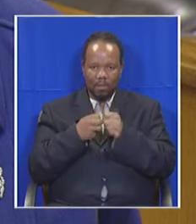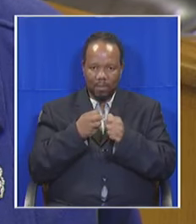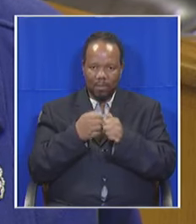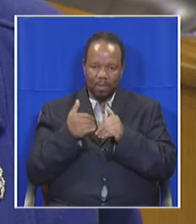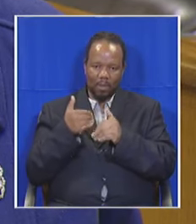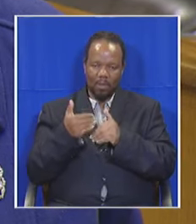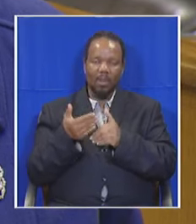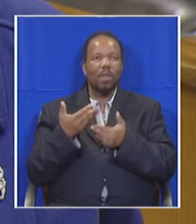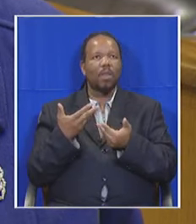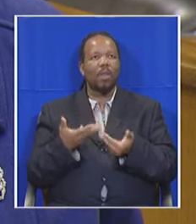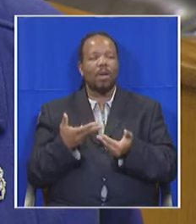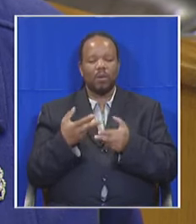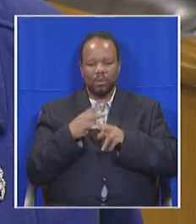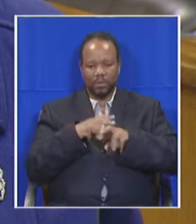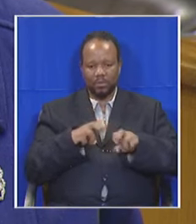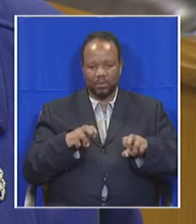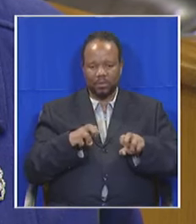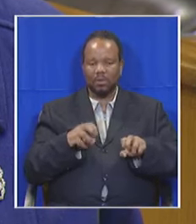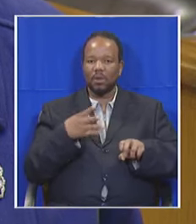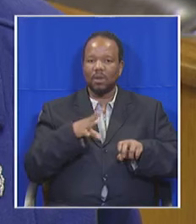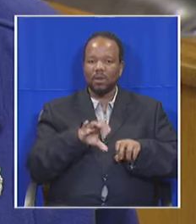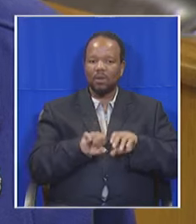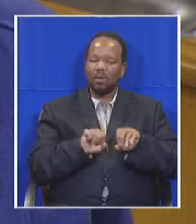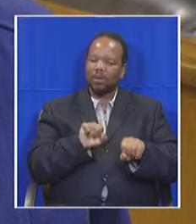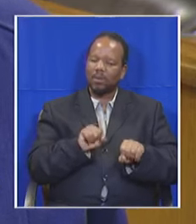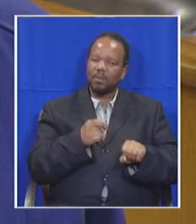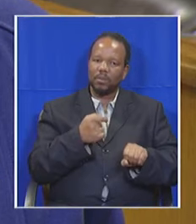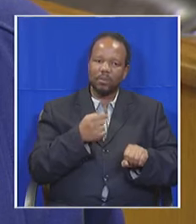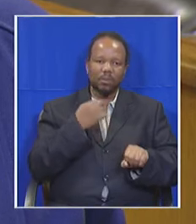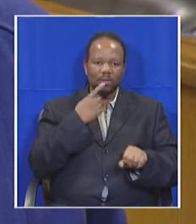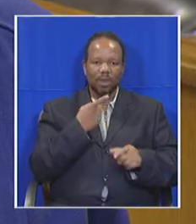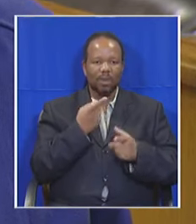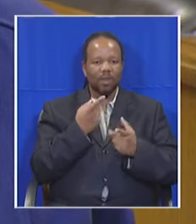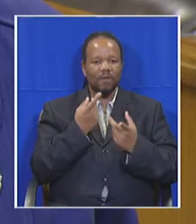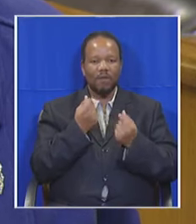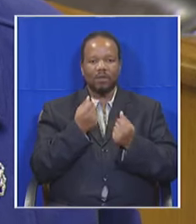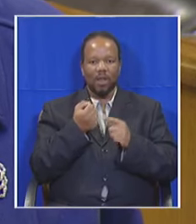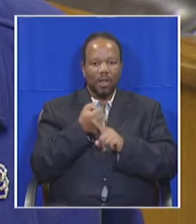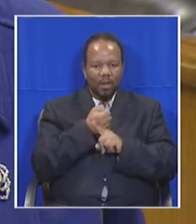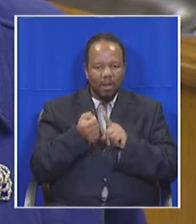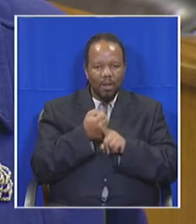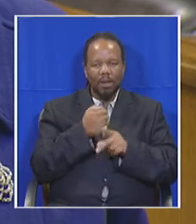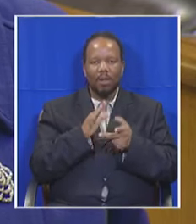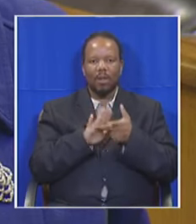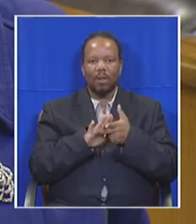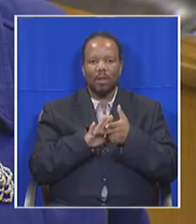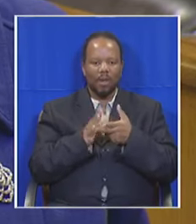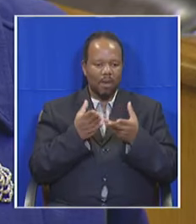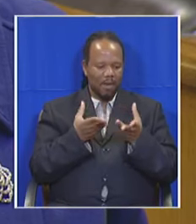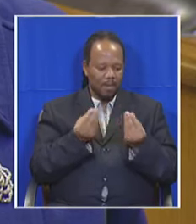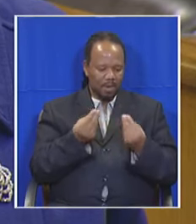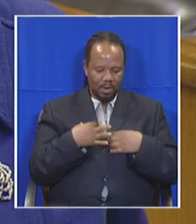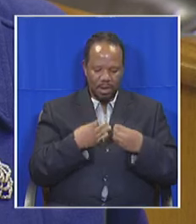recent research findings draw specific attention to financial exploitation, material abuse of